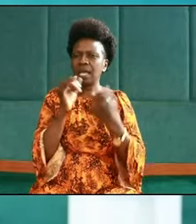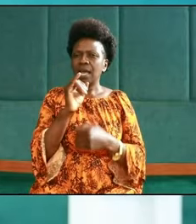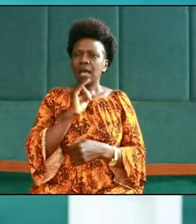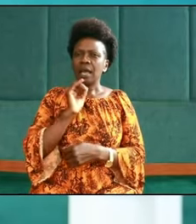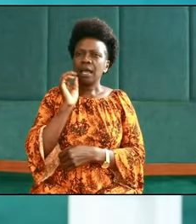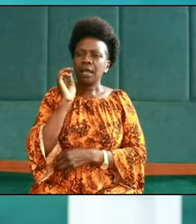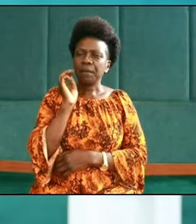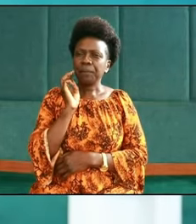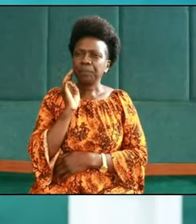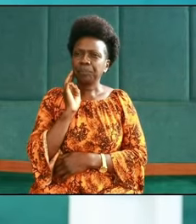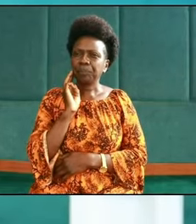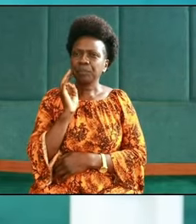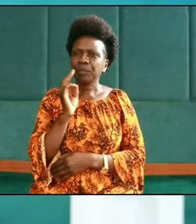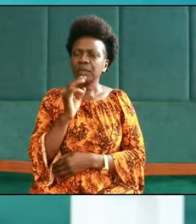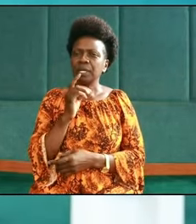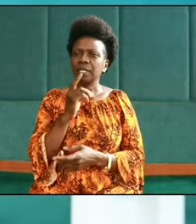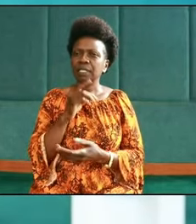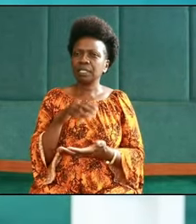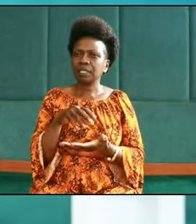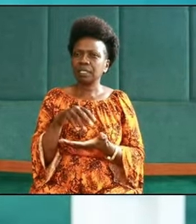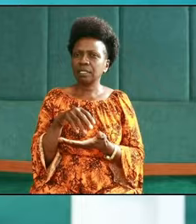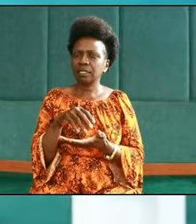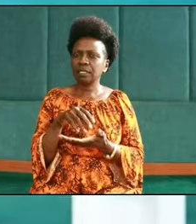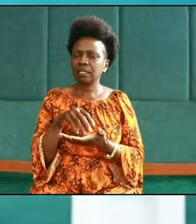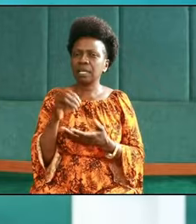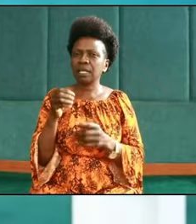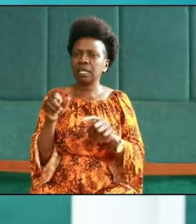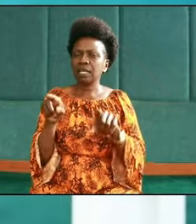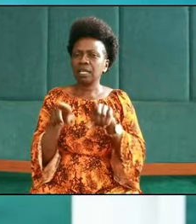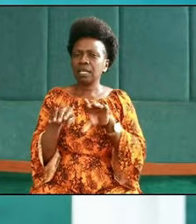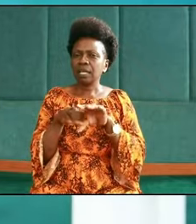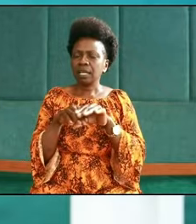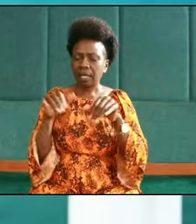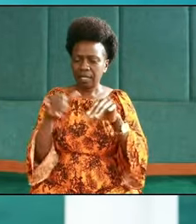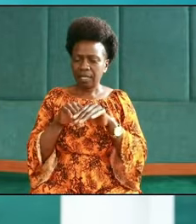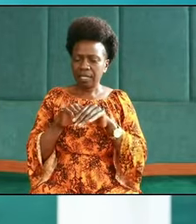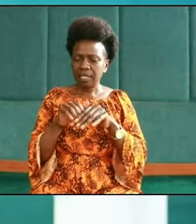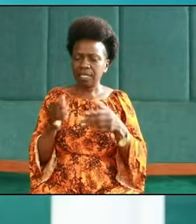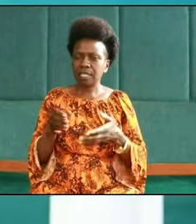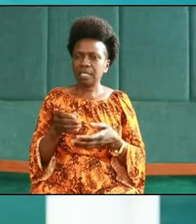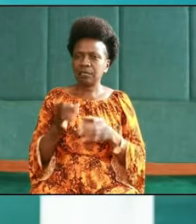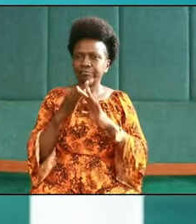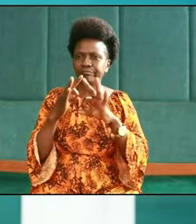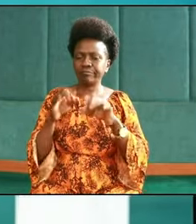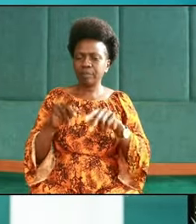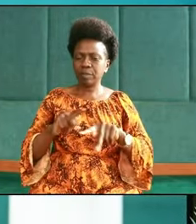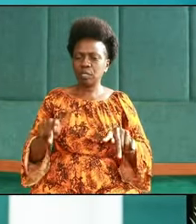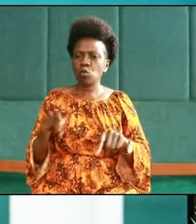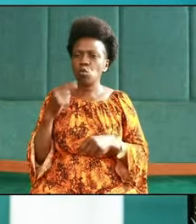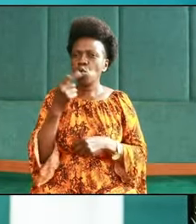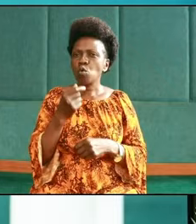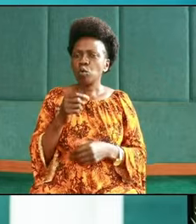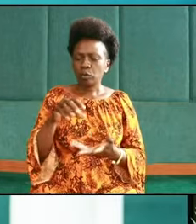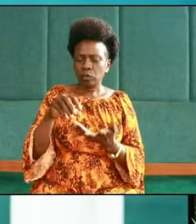I stay in this lofty place with him who chooses to be